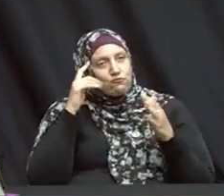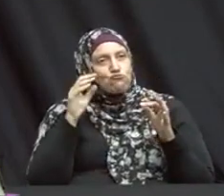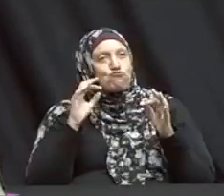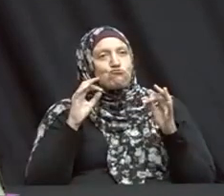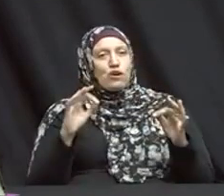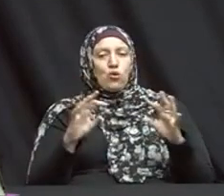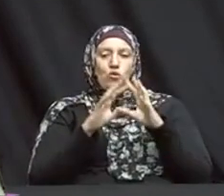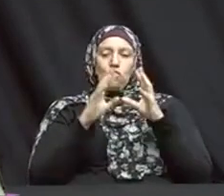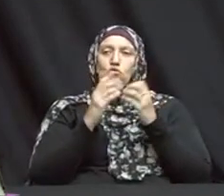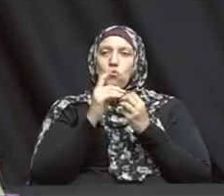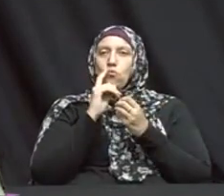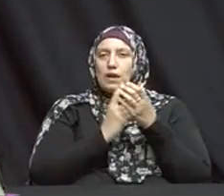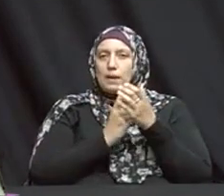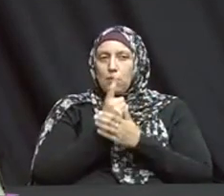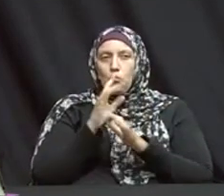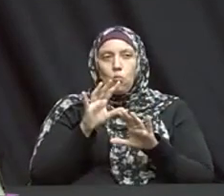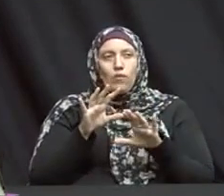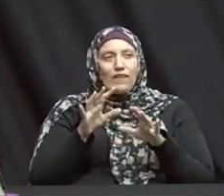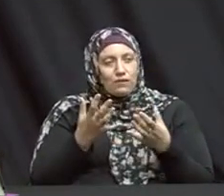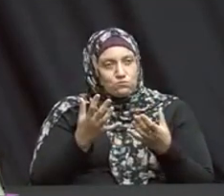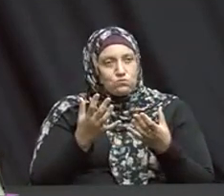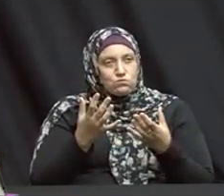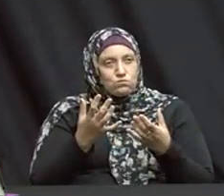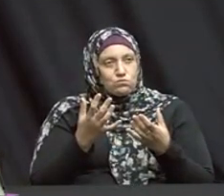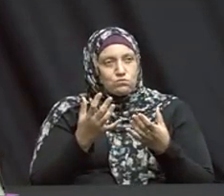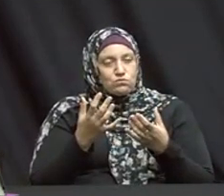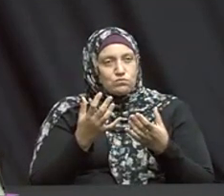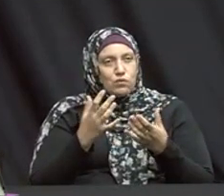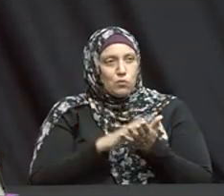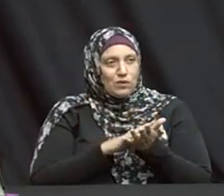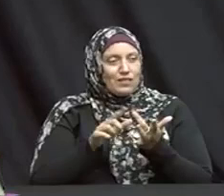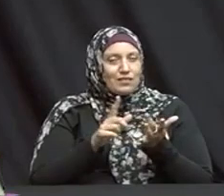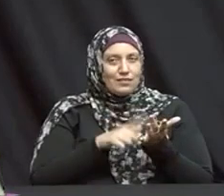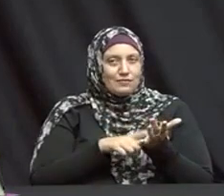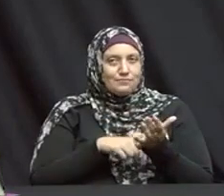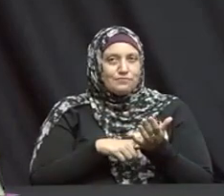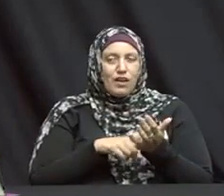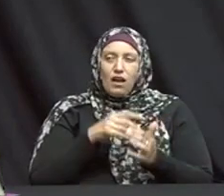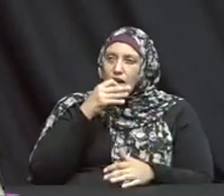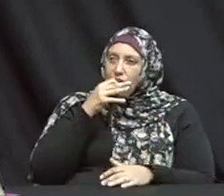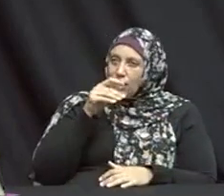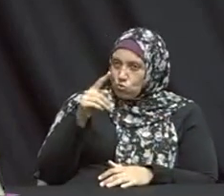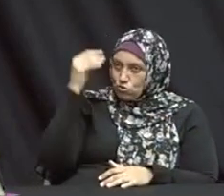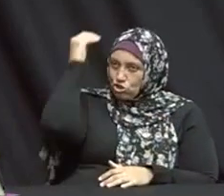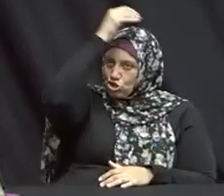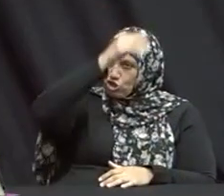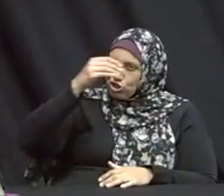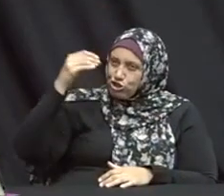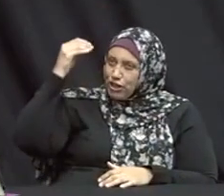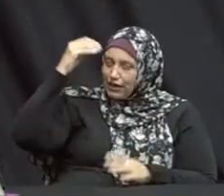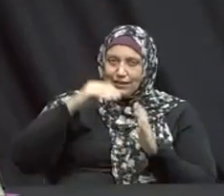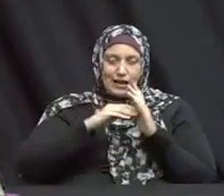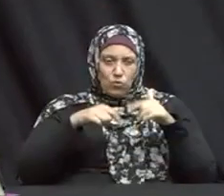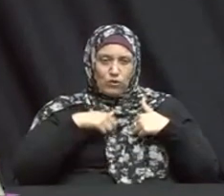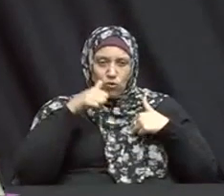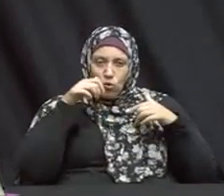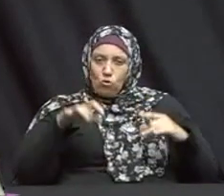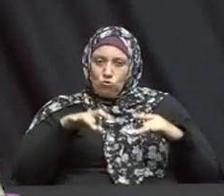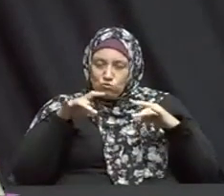have a will. Sheikh, now I might just jump back to you. Now that we know what happens if we don't have a will from a